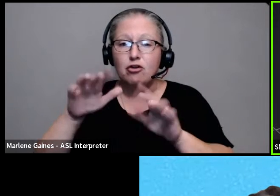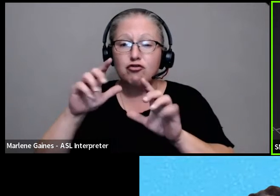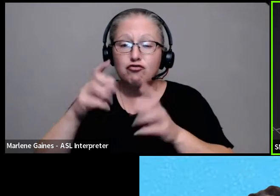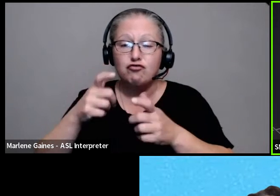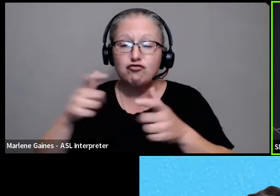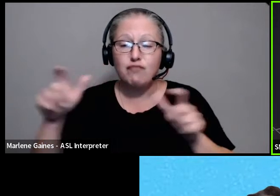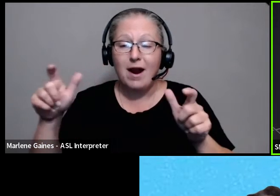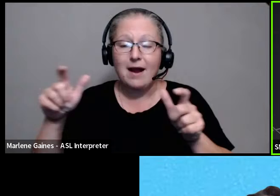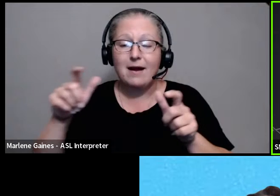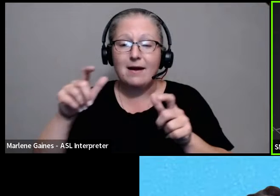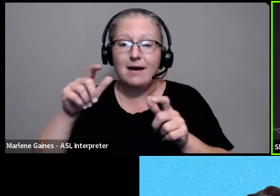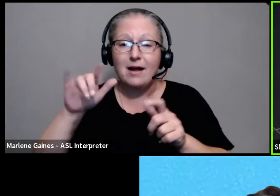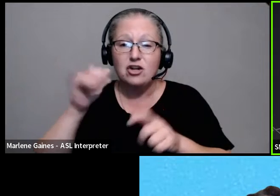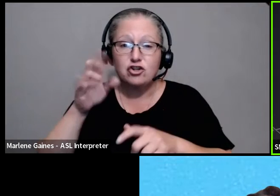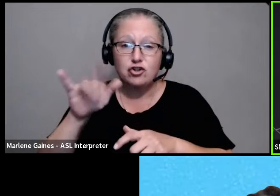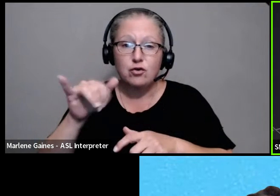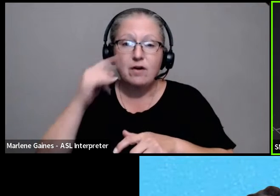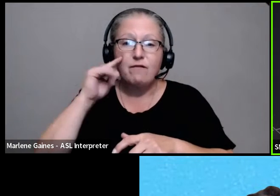for the